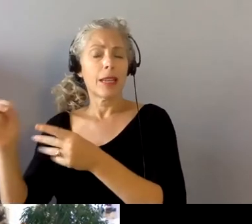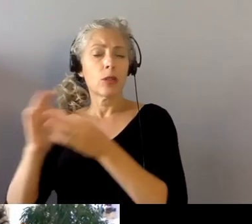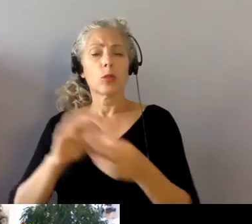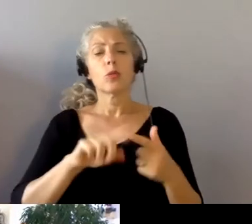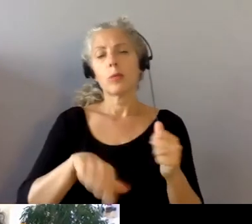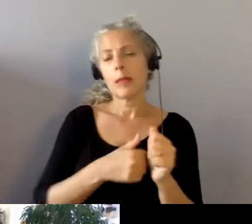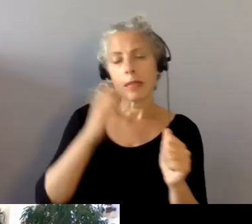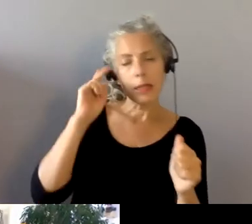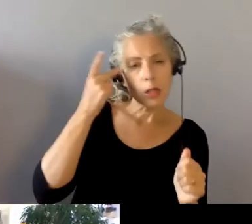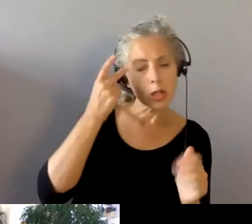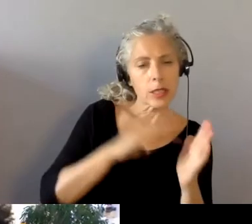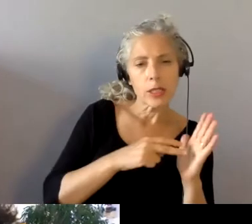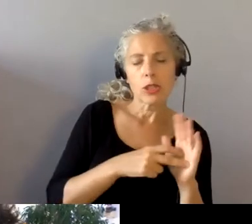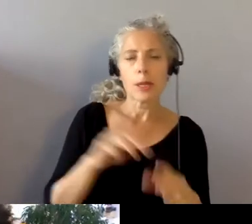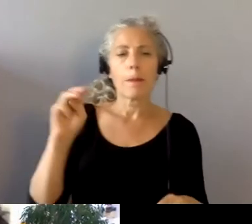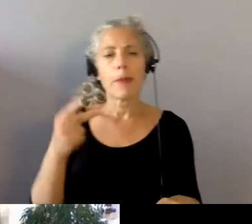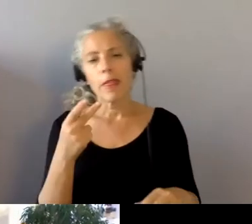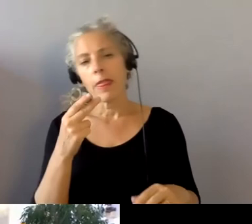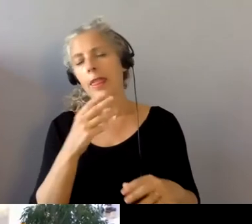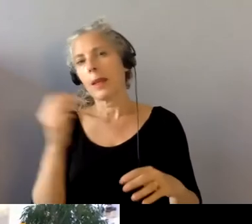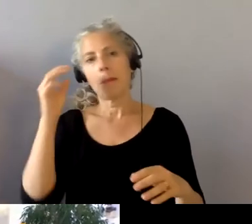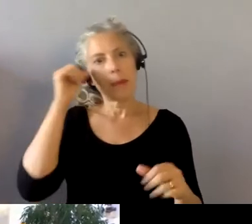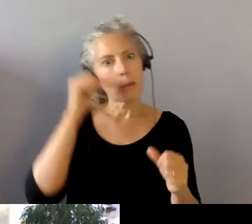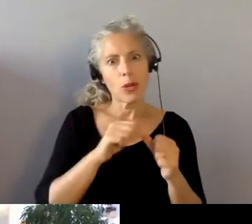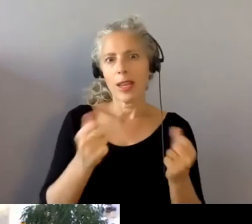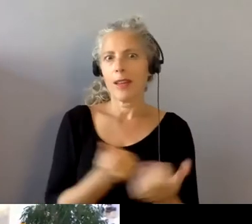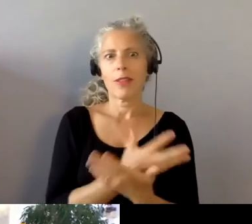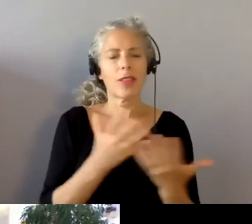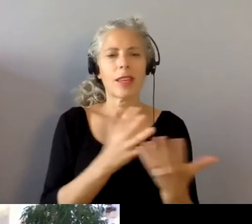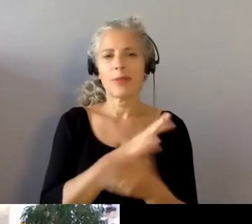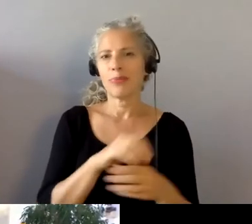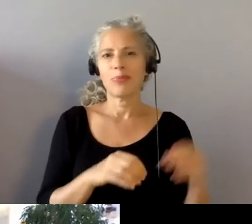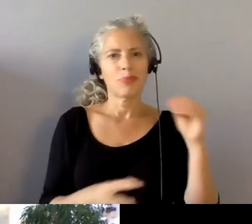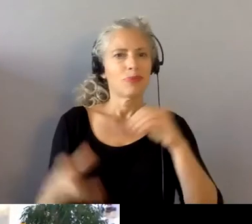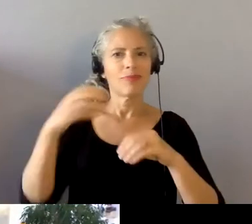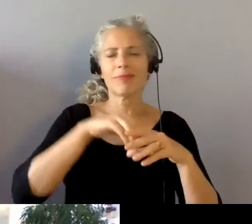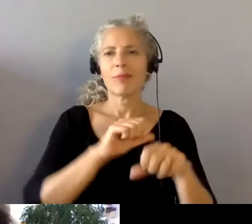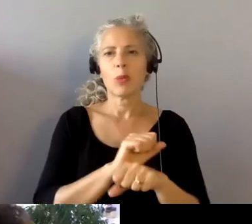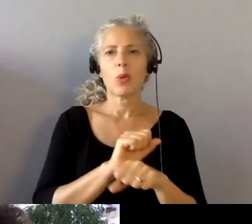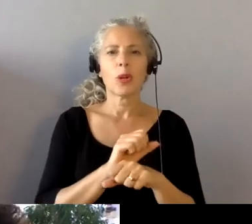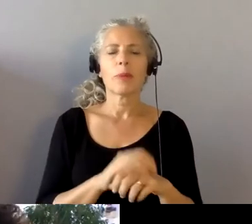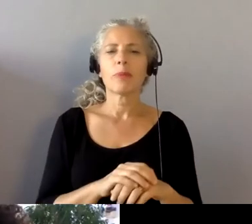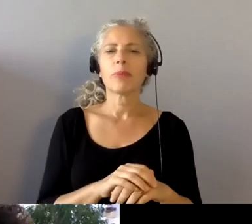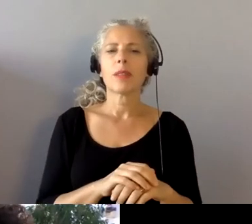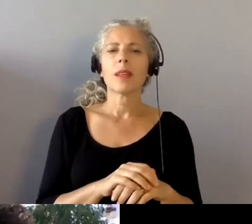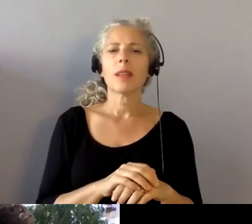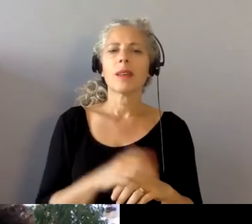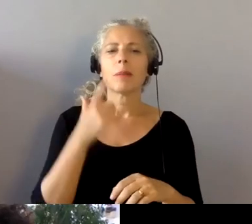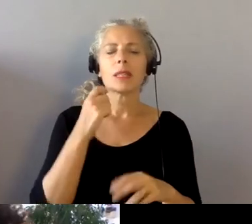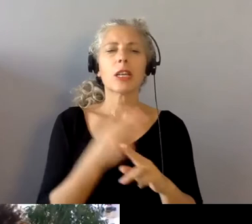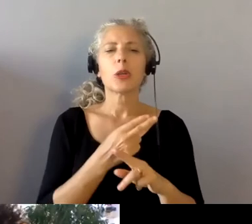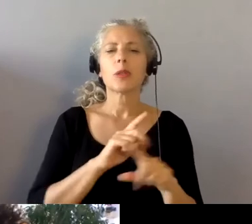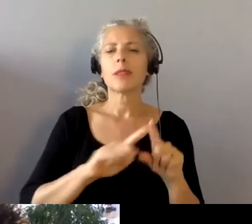intention and mm-hmm. to myth and mm-hmm. to memory. All of this came through by being able to use these different forms